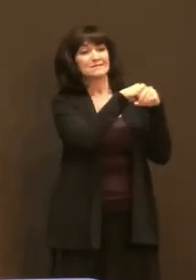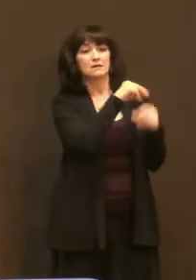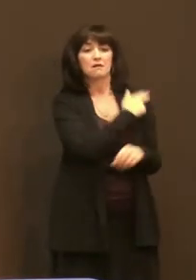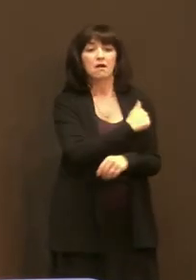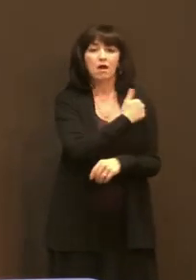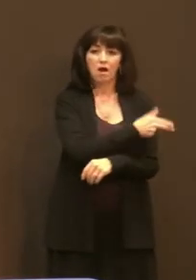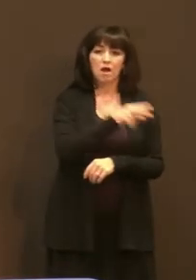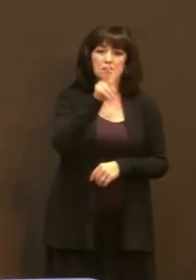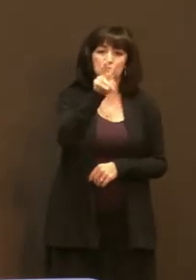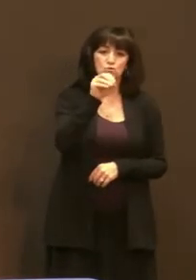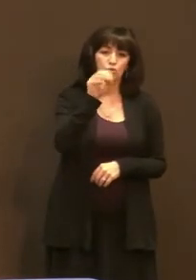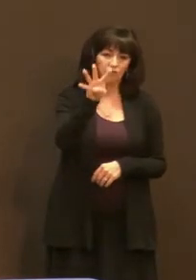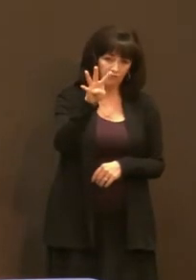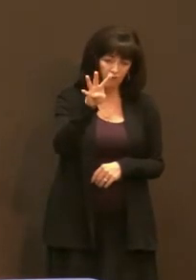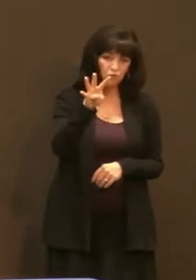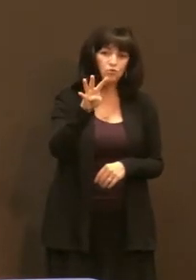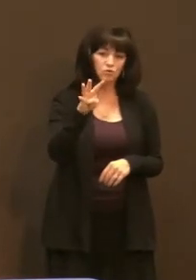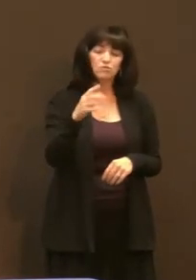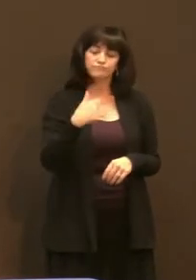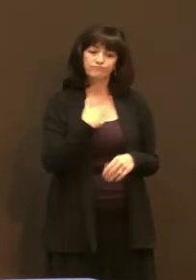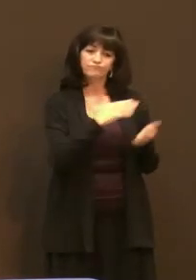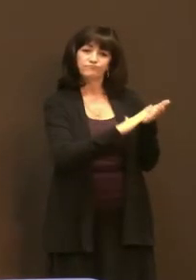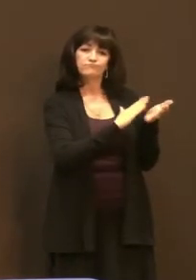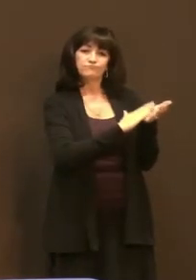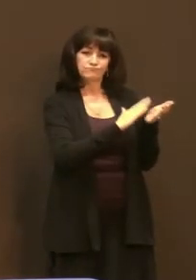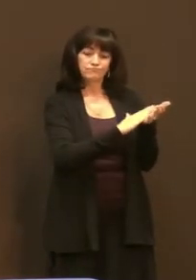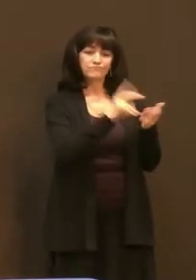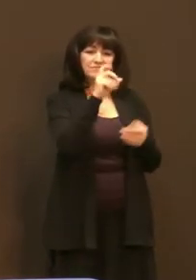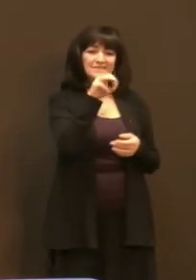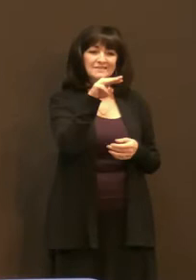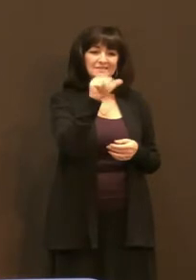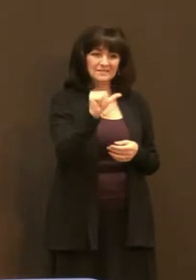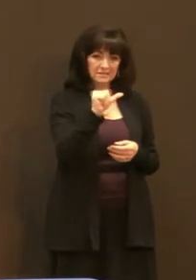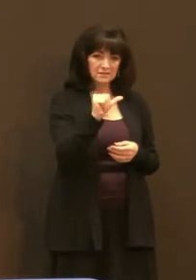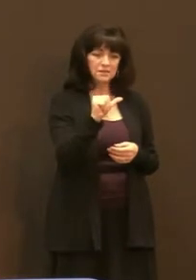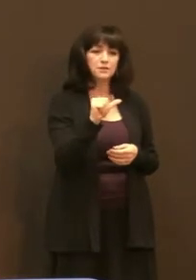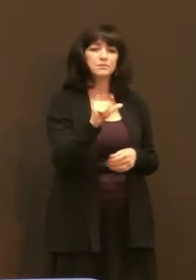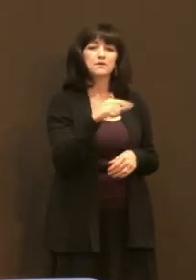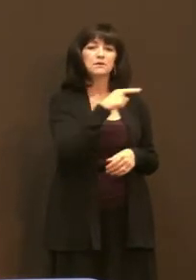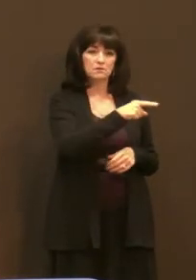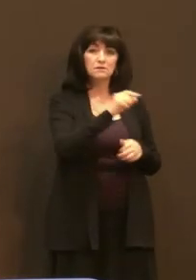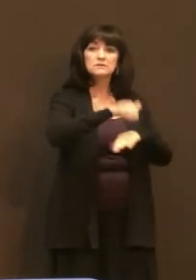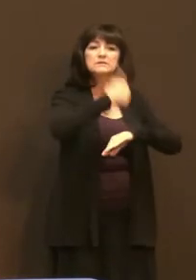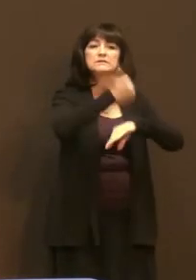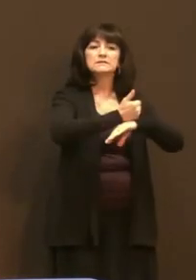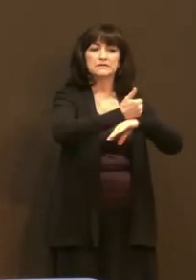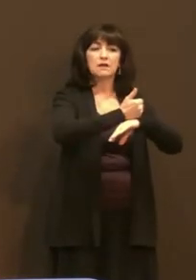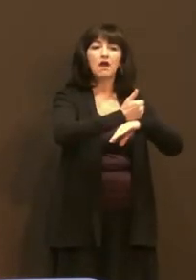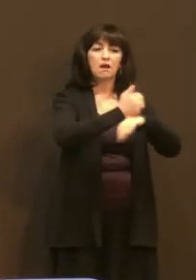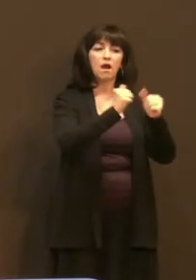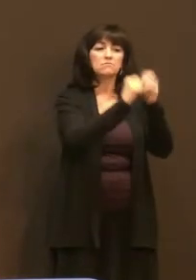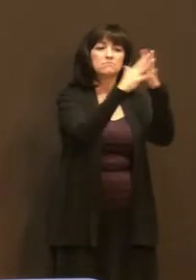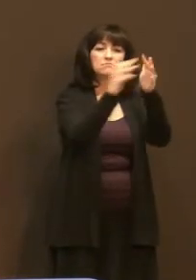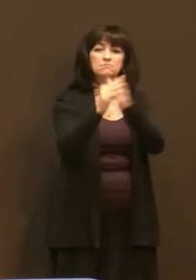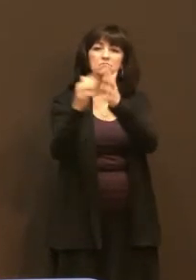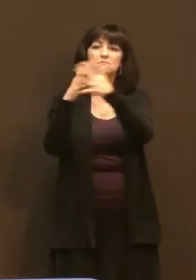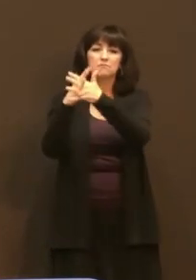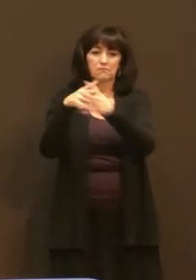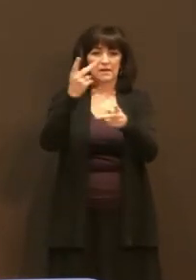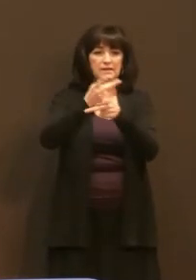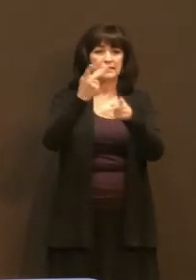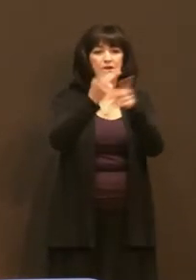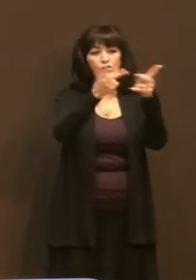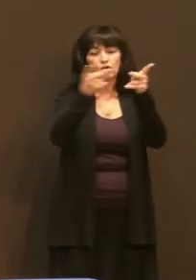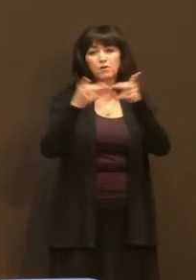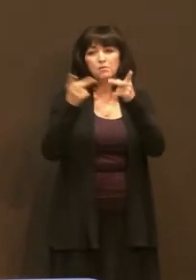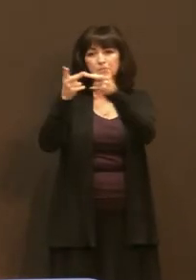Schall's work in standing up alternative care facilities that we'll talk about a little bit later.